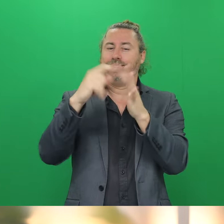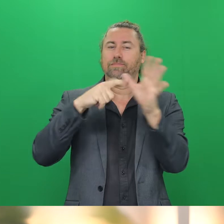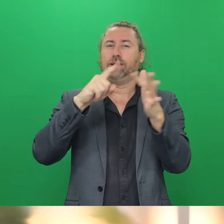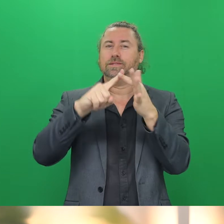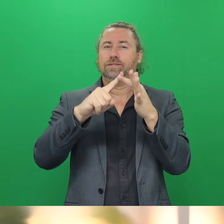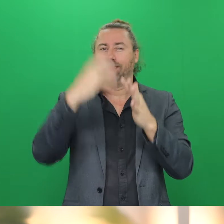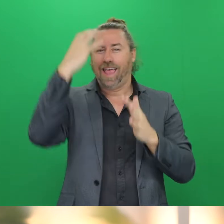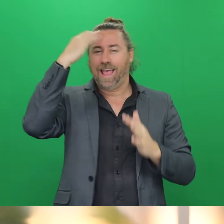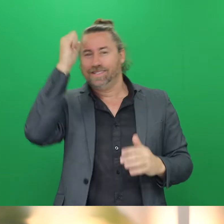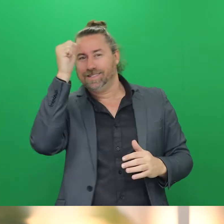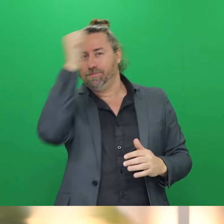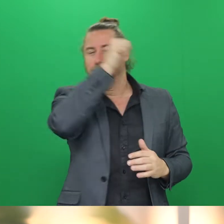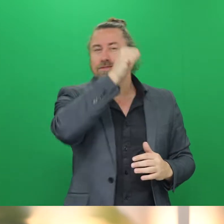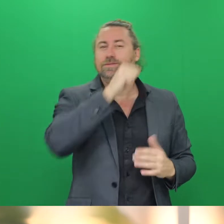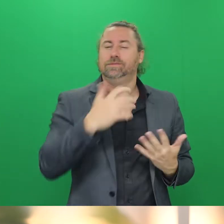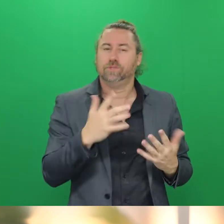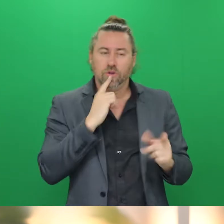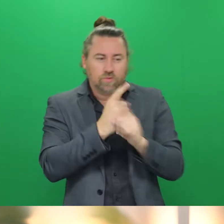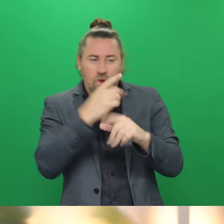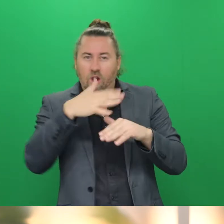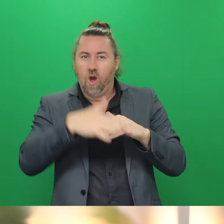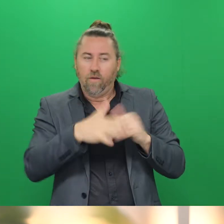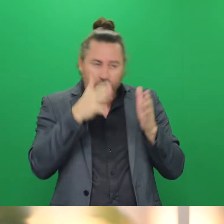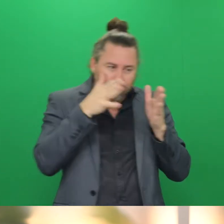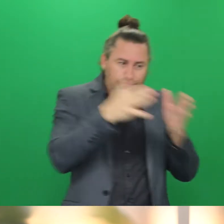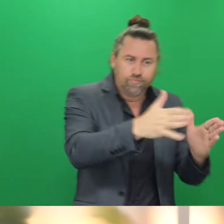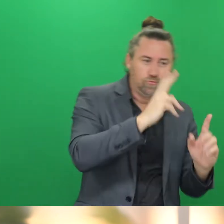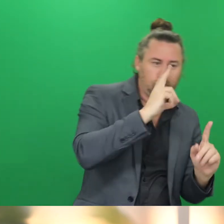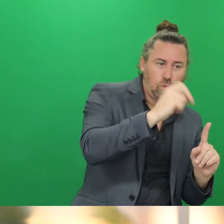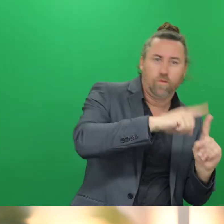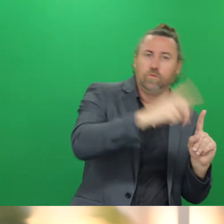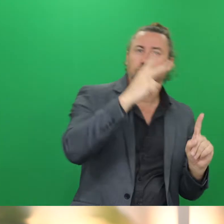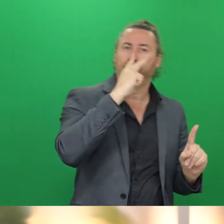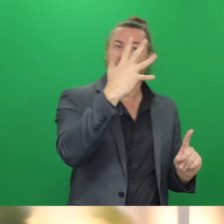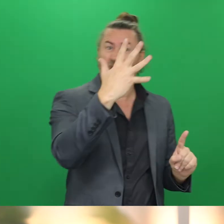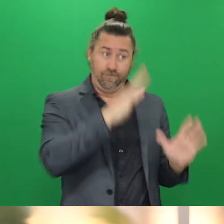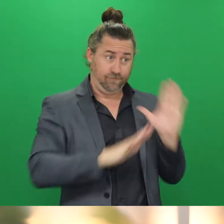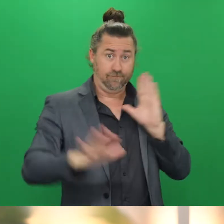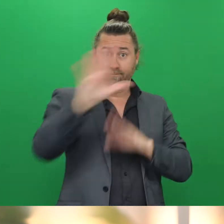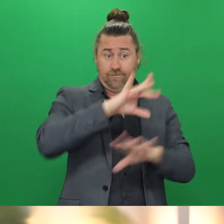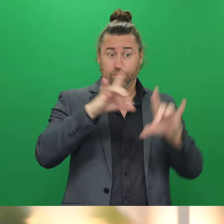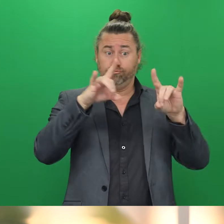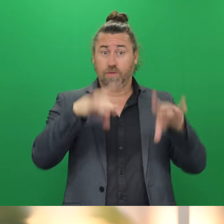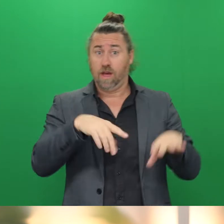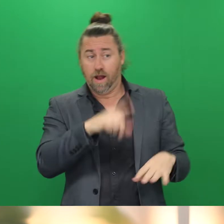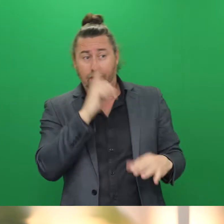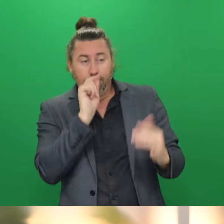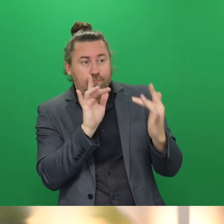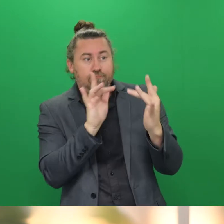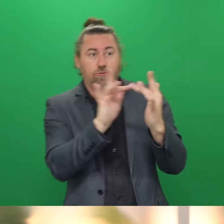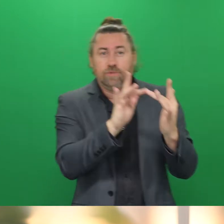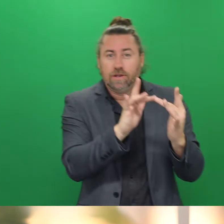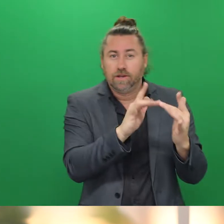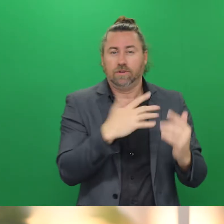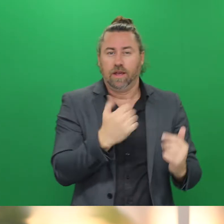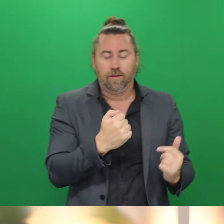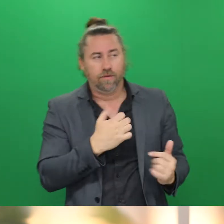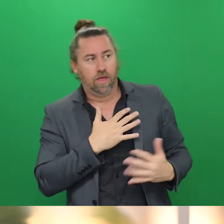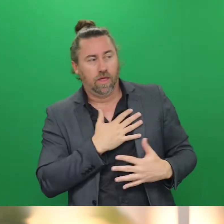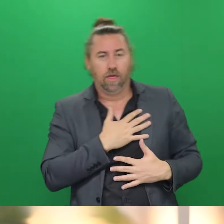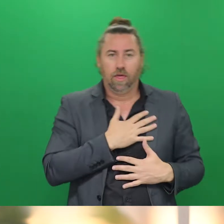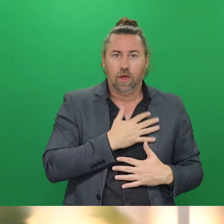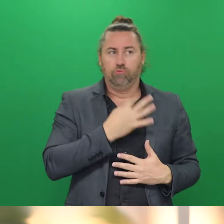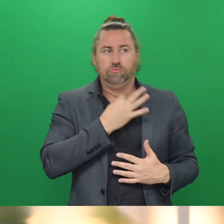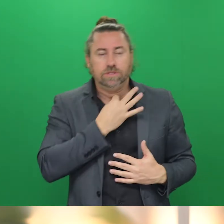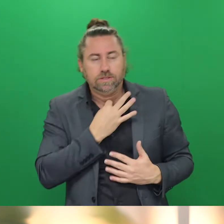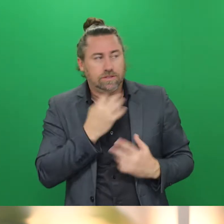platform for the provision of services to young people aged 12 to 25 who are experiencing or at risk of mild to moderate